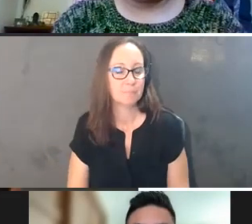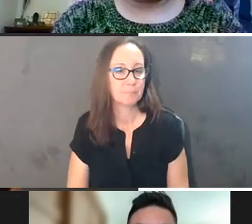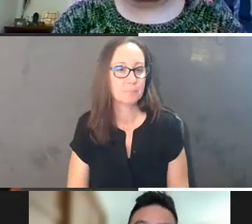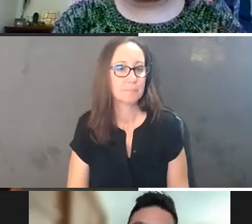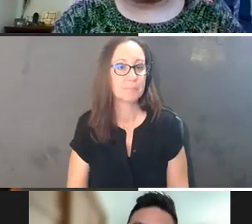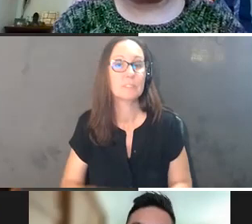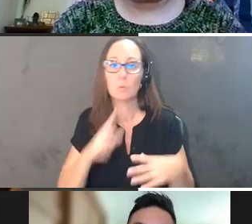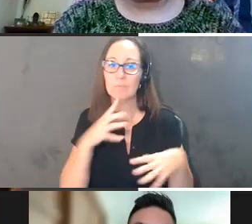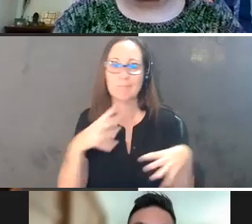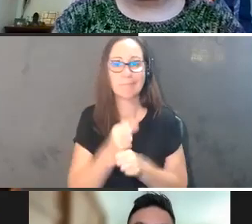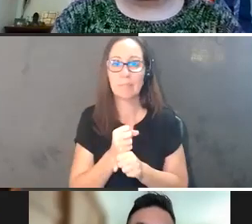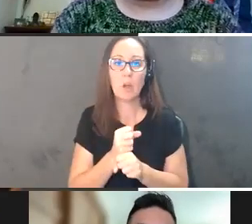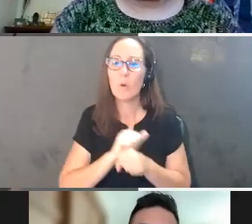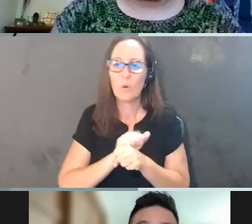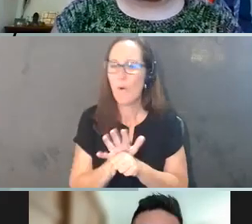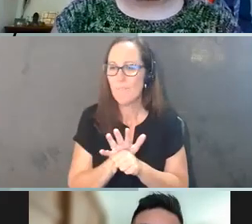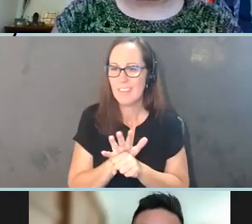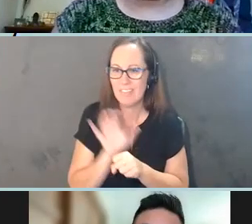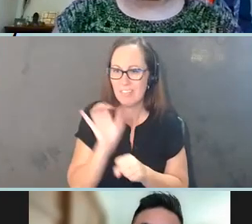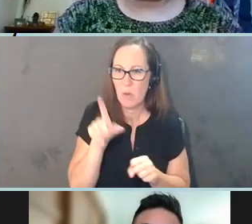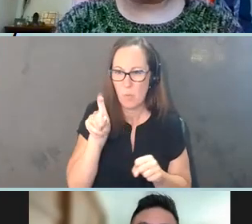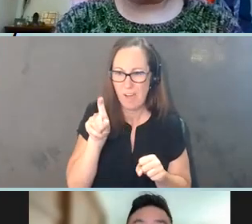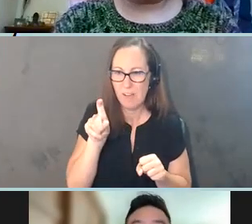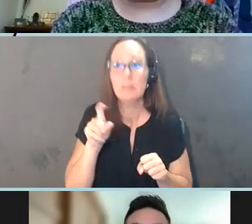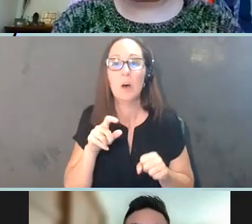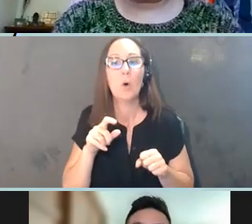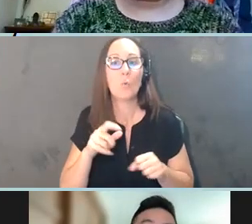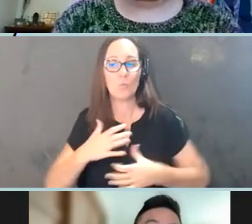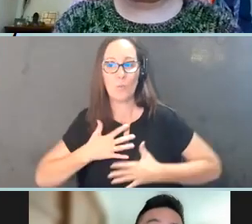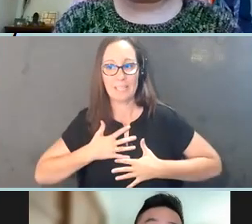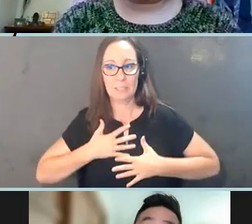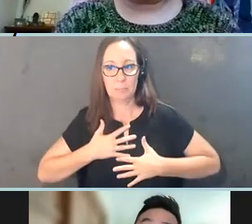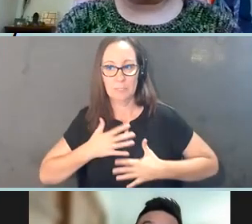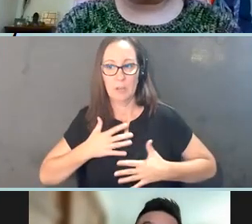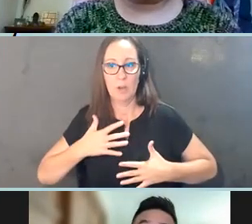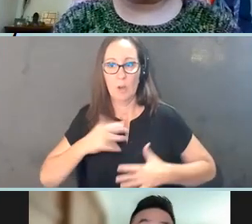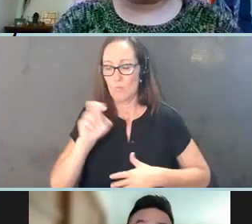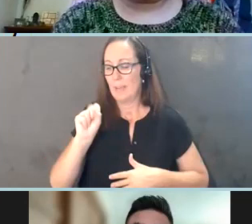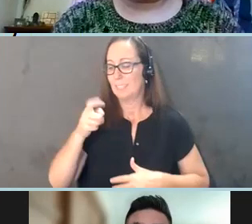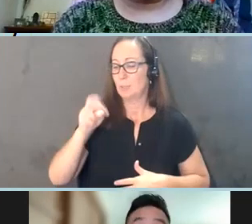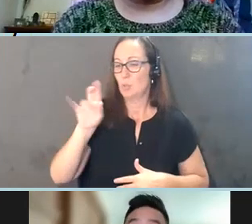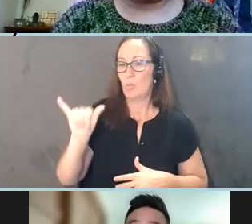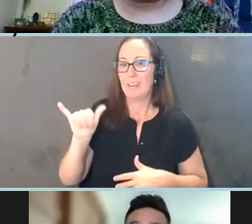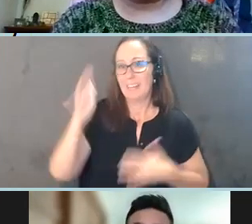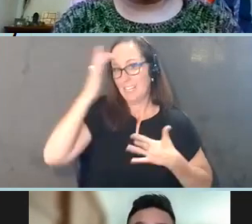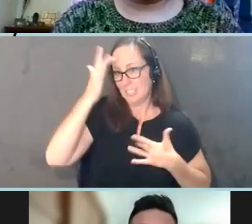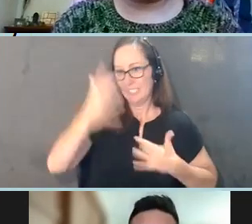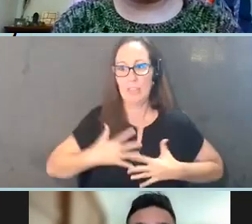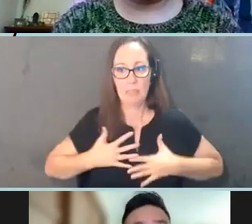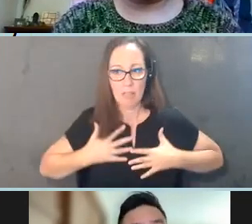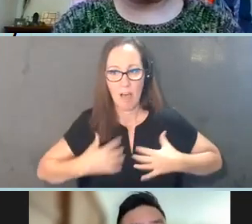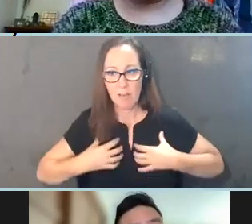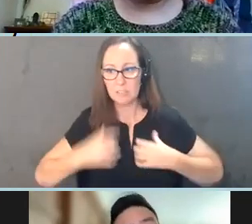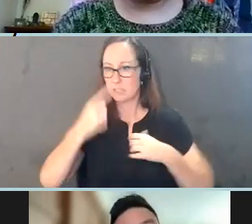Quick recap, right? What is COVID? It is a respiratory illness. When we say respiratory, we primarily mean the lungs, the nose, that whole respiratory